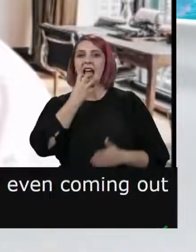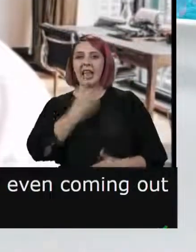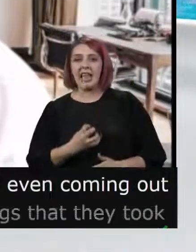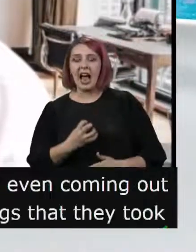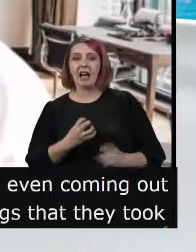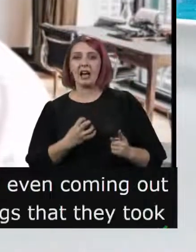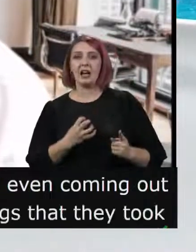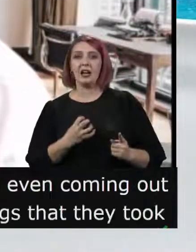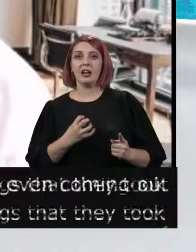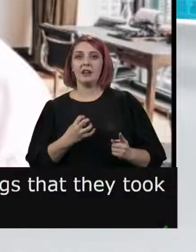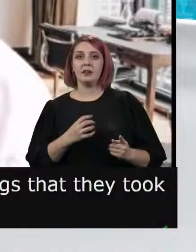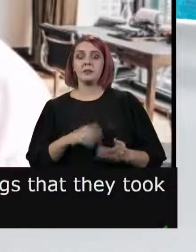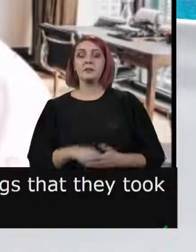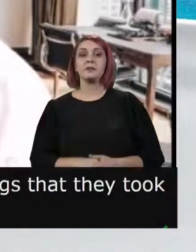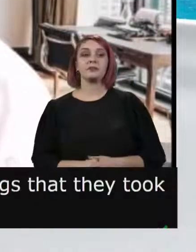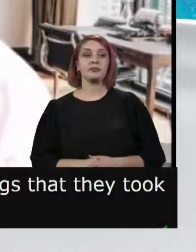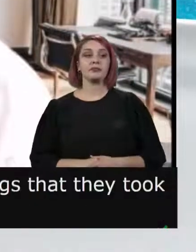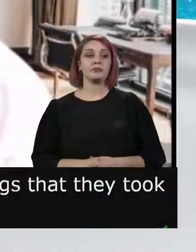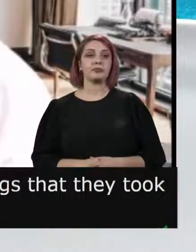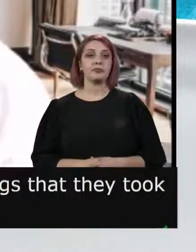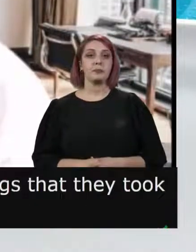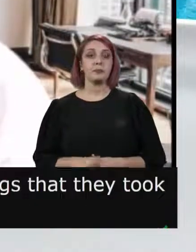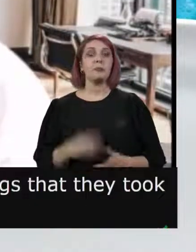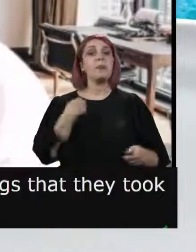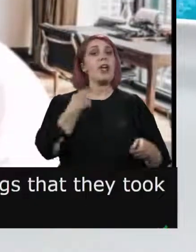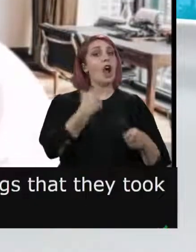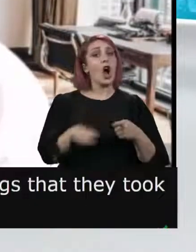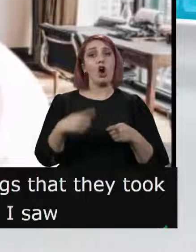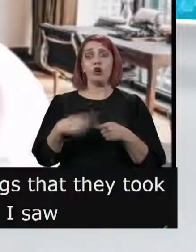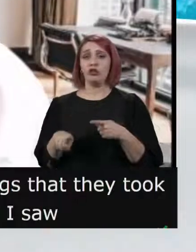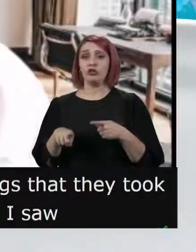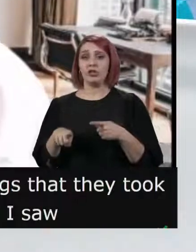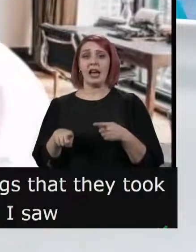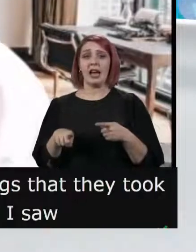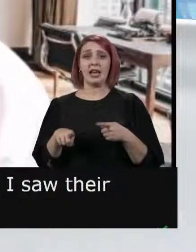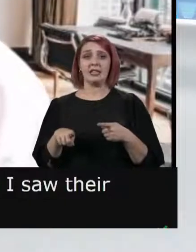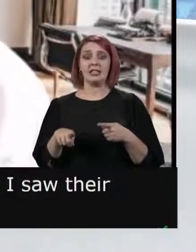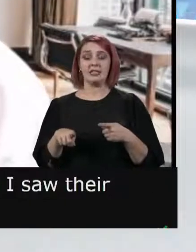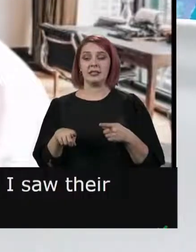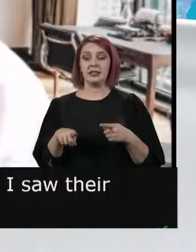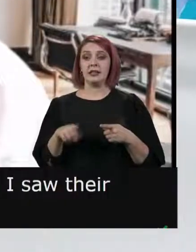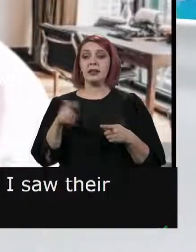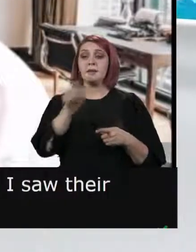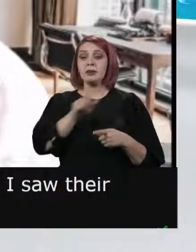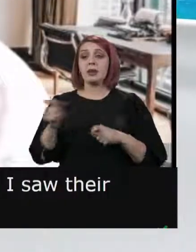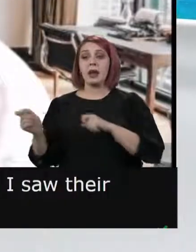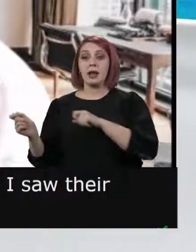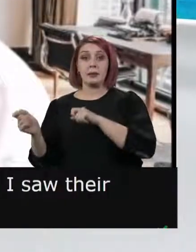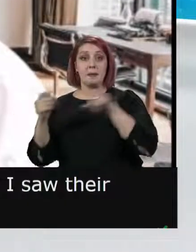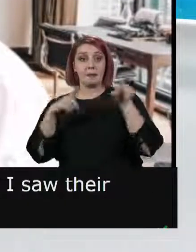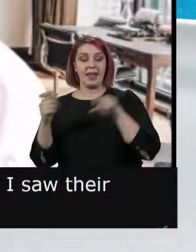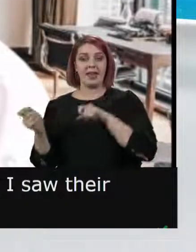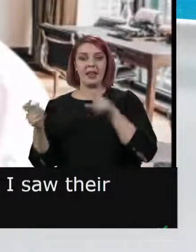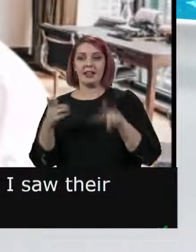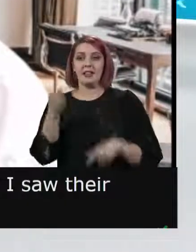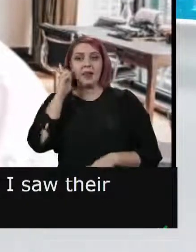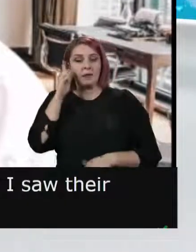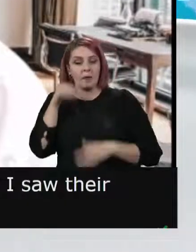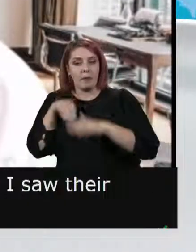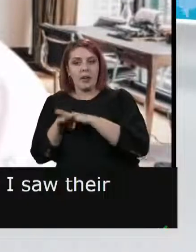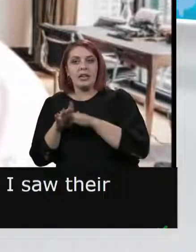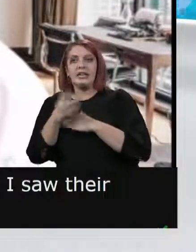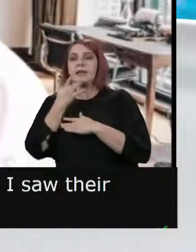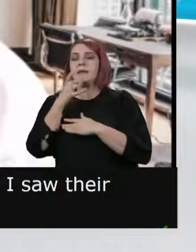and guaranteed, and I met them and I saw their smartphones wrapped in sellotape to hold them together, was how crucial that technology